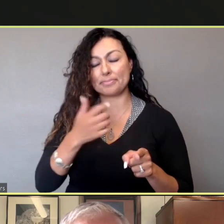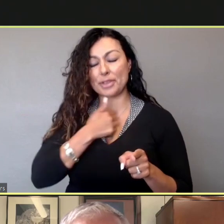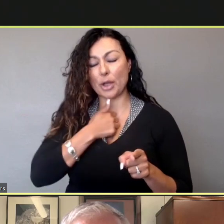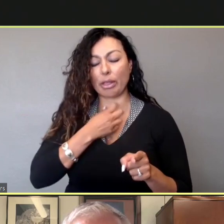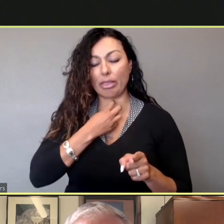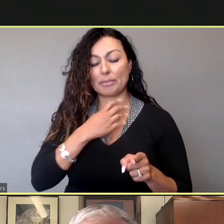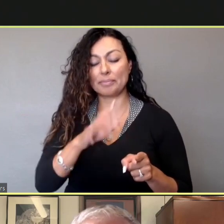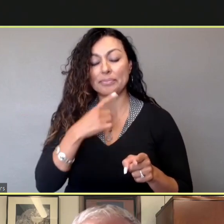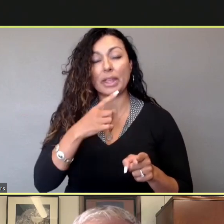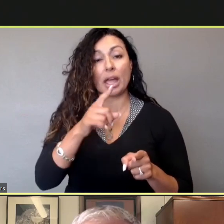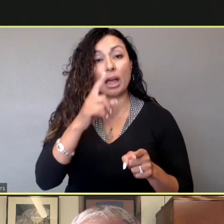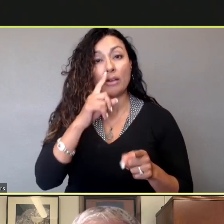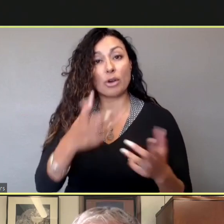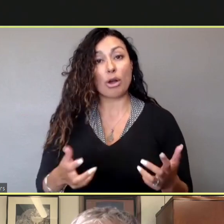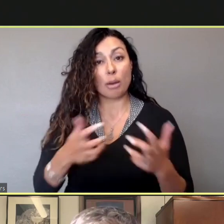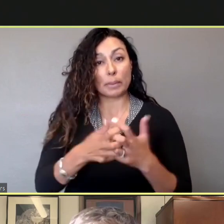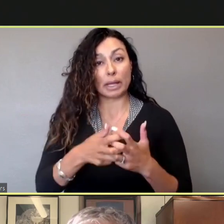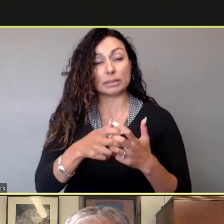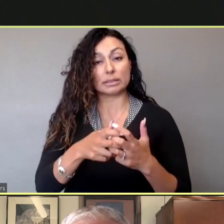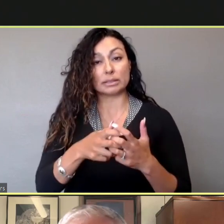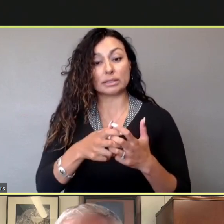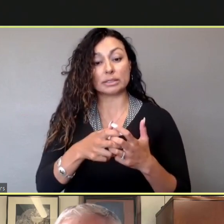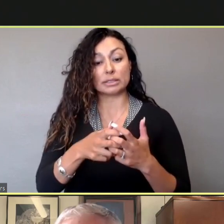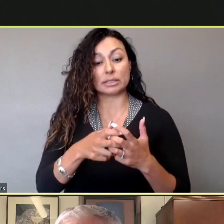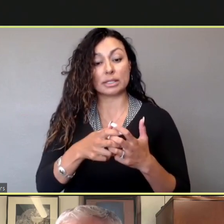it means is the combination of